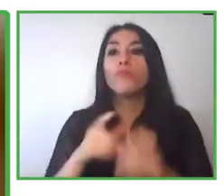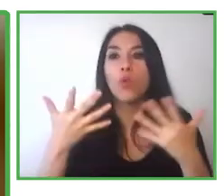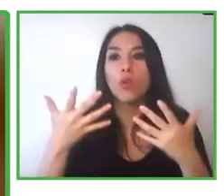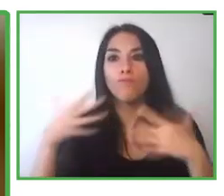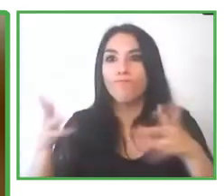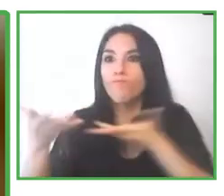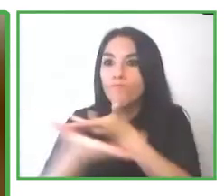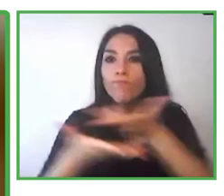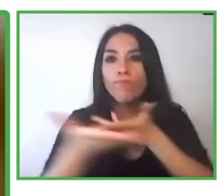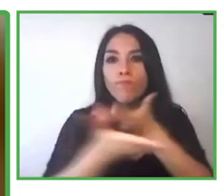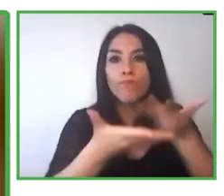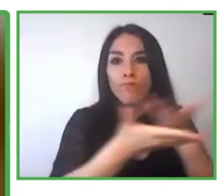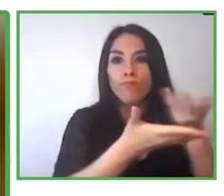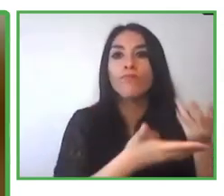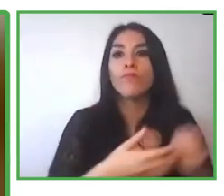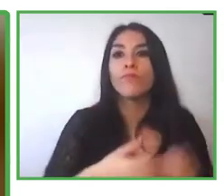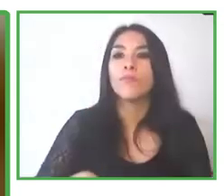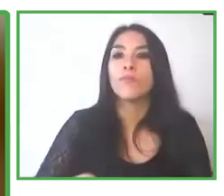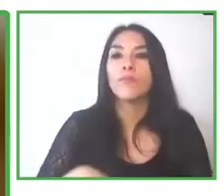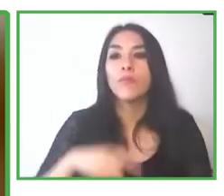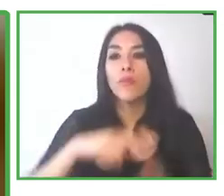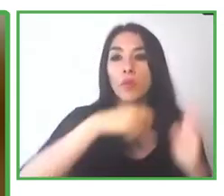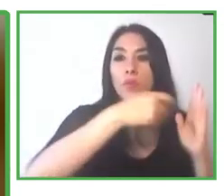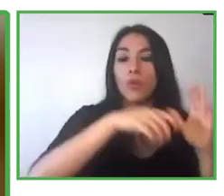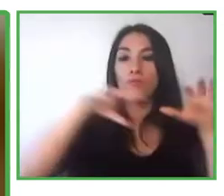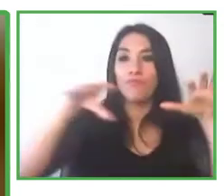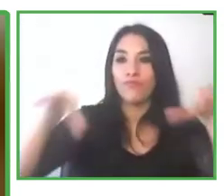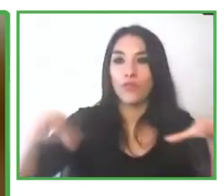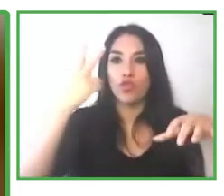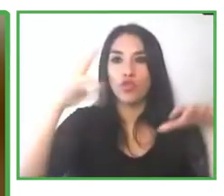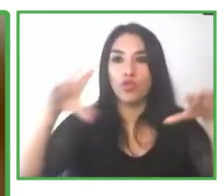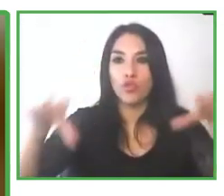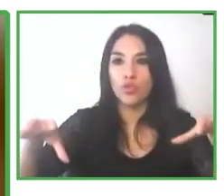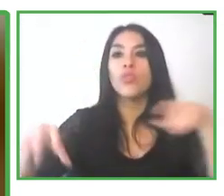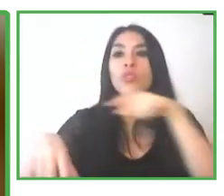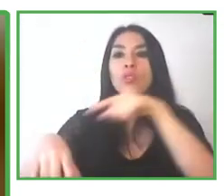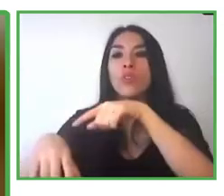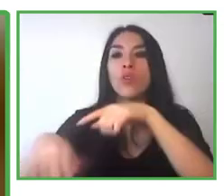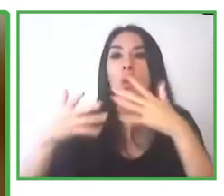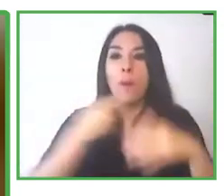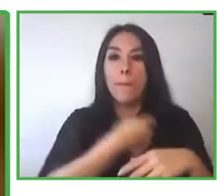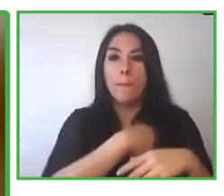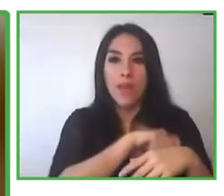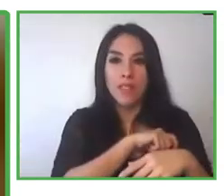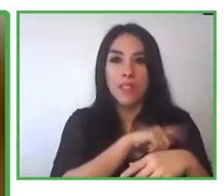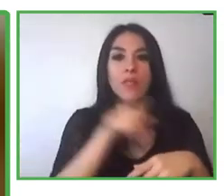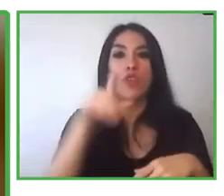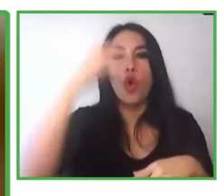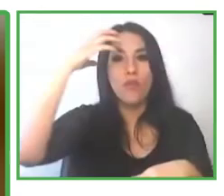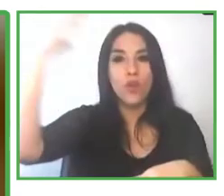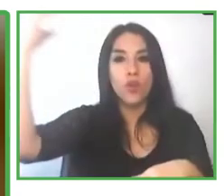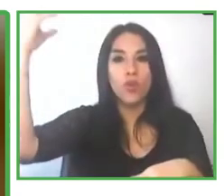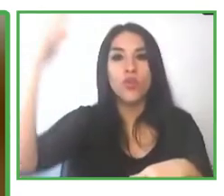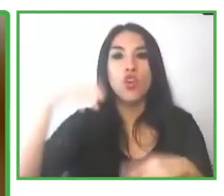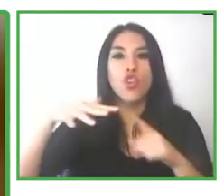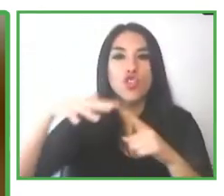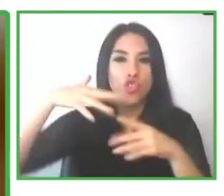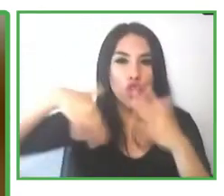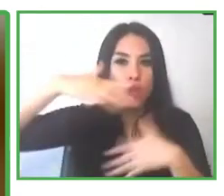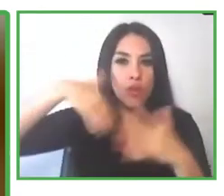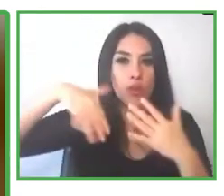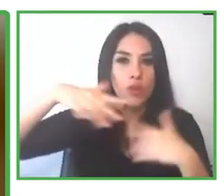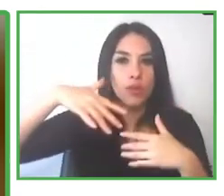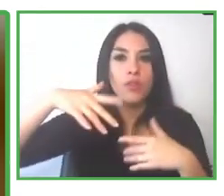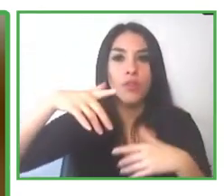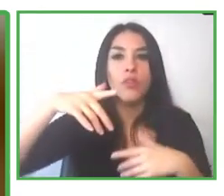ONCE and the Real Patronato sobre Discapacidad, an autonomous entity which reports to the